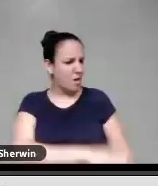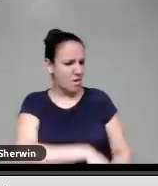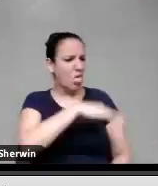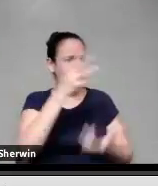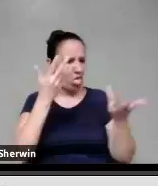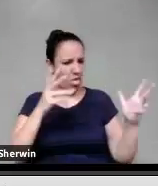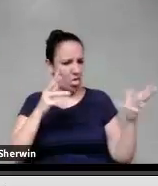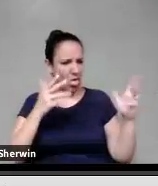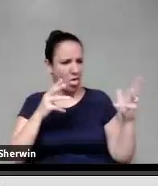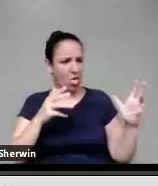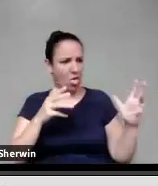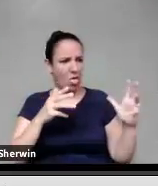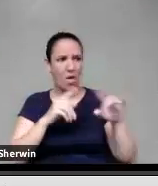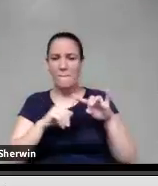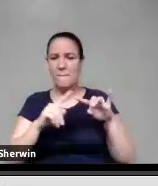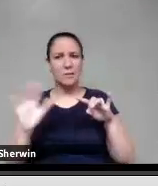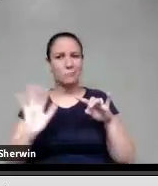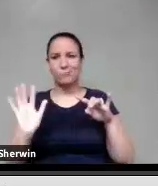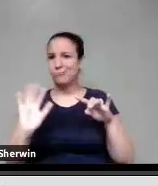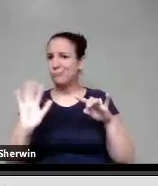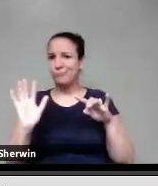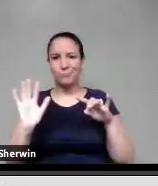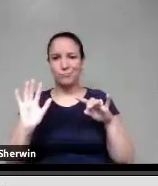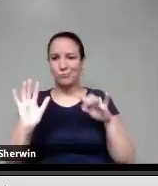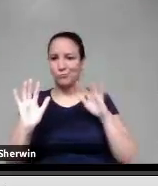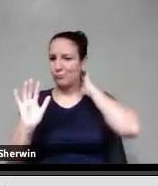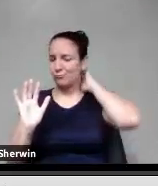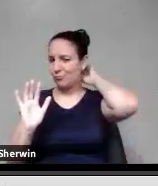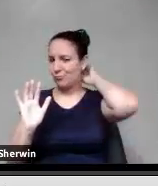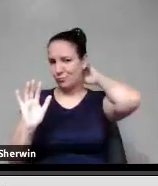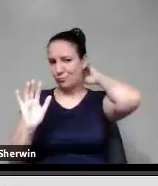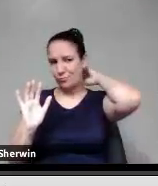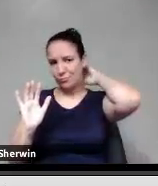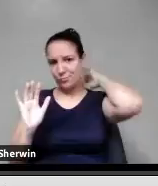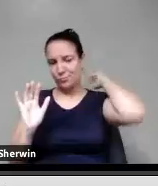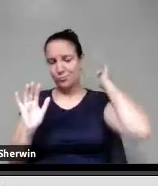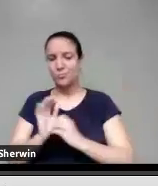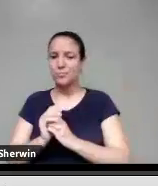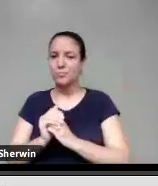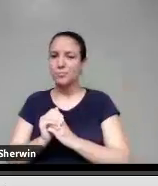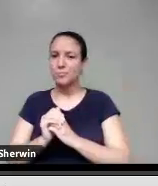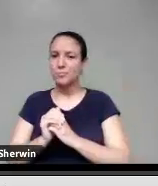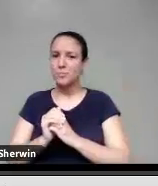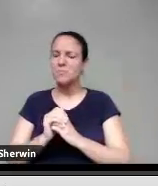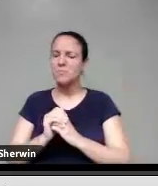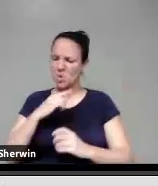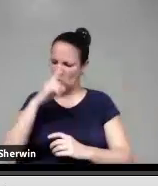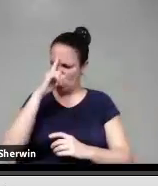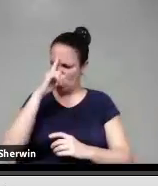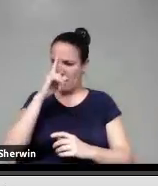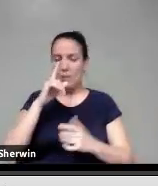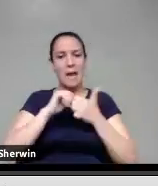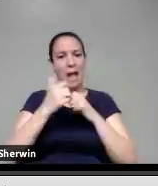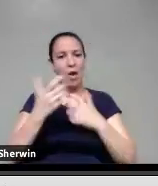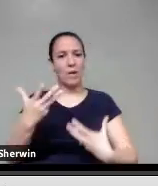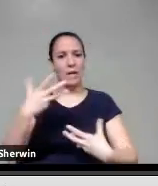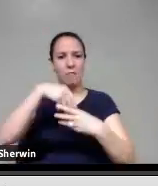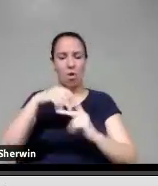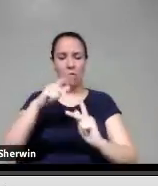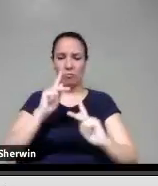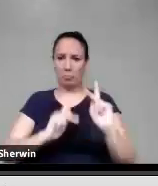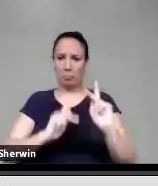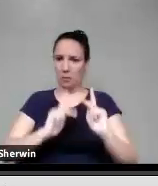around people older than you all your life, you still don't necessarily understand them. So when we're thinking about involving people in our libraries and